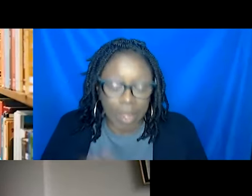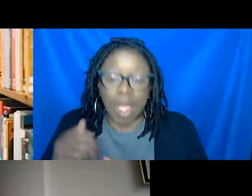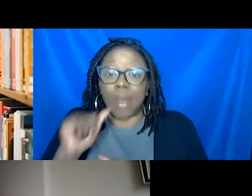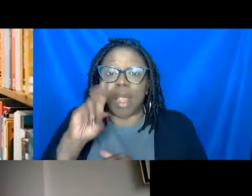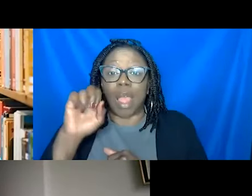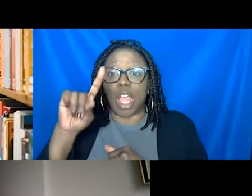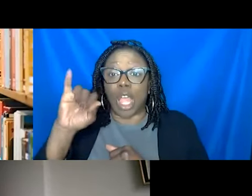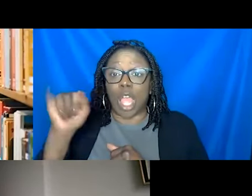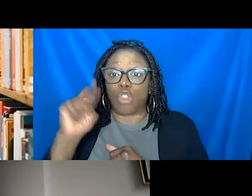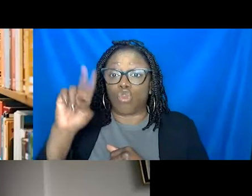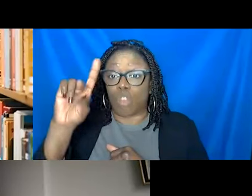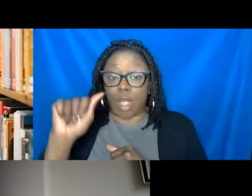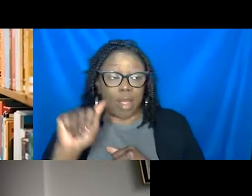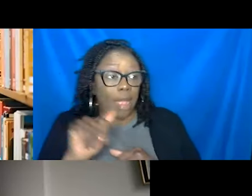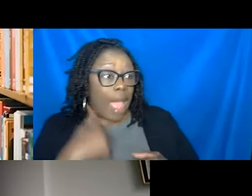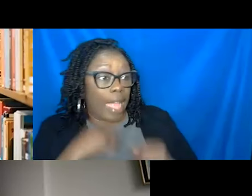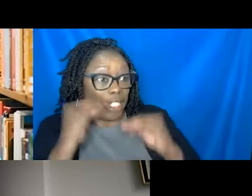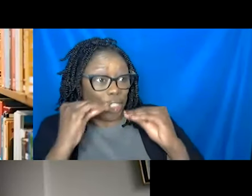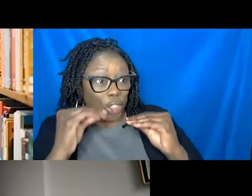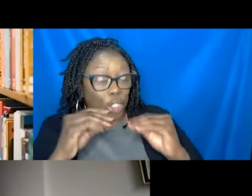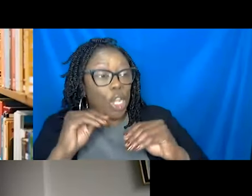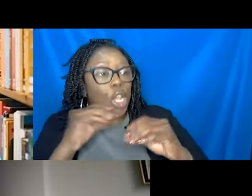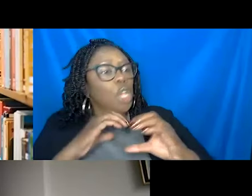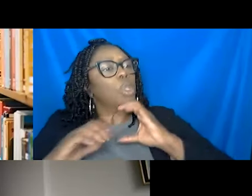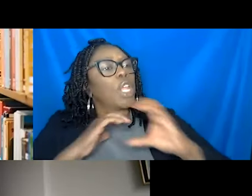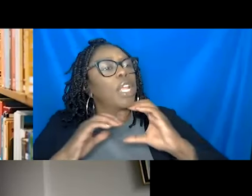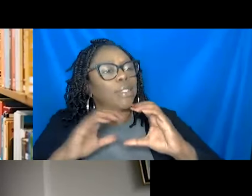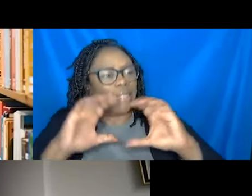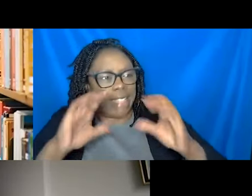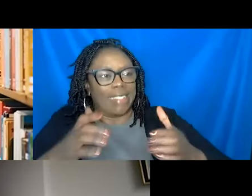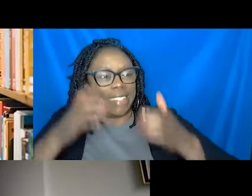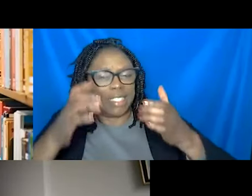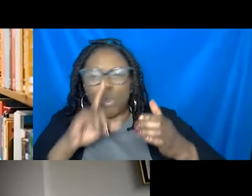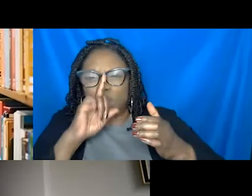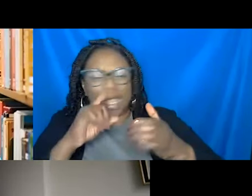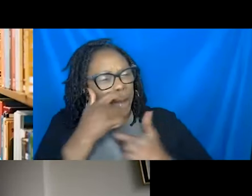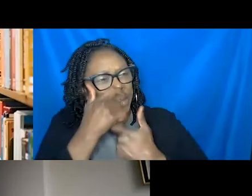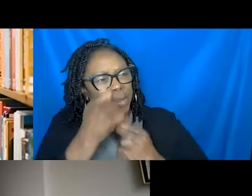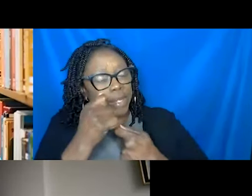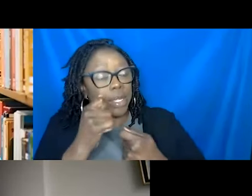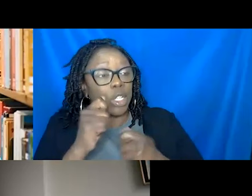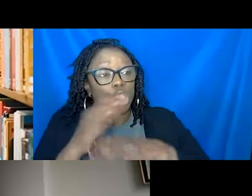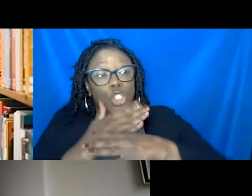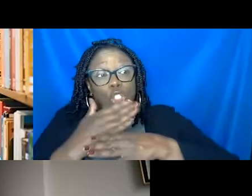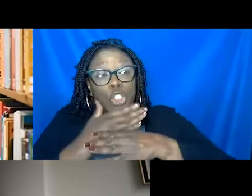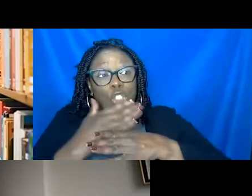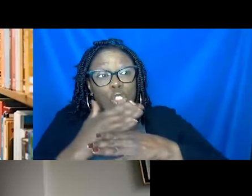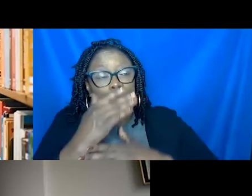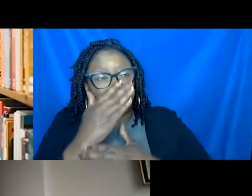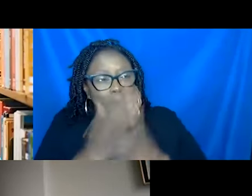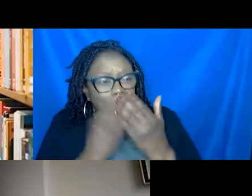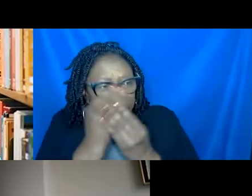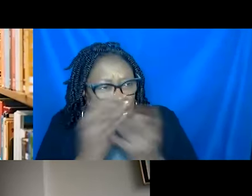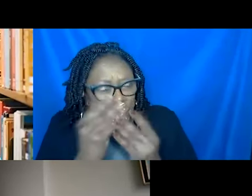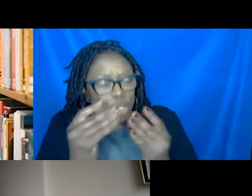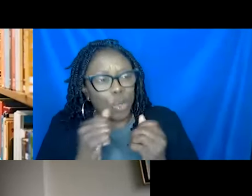teach communication courses. So similar to others, I'm interested in being able to share some of this information with my